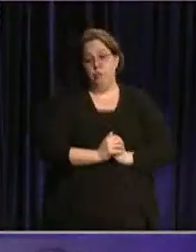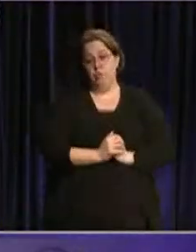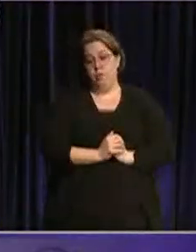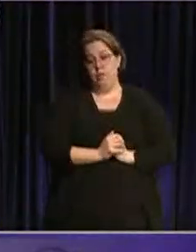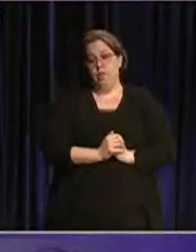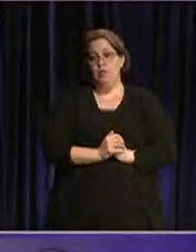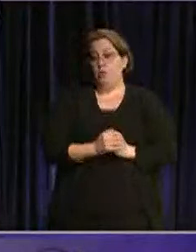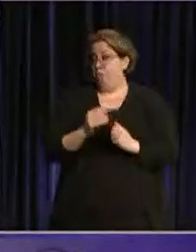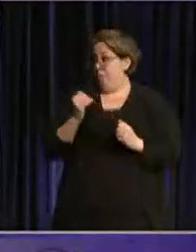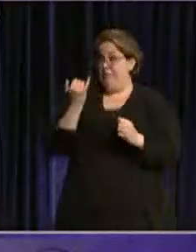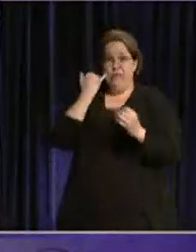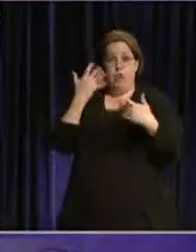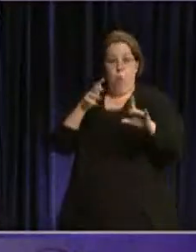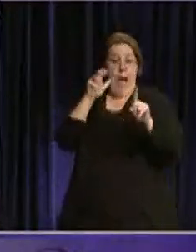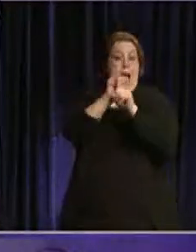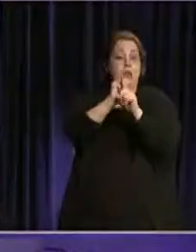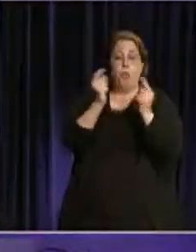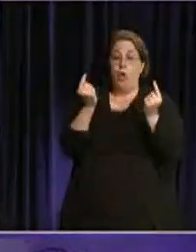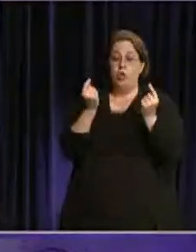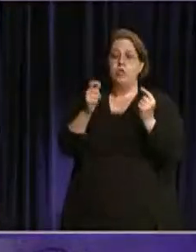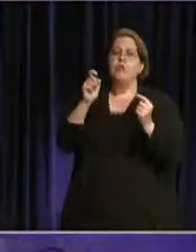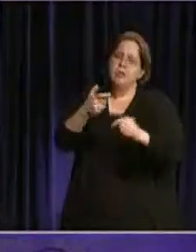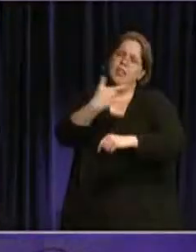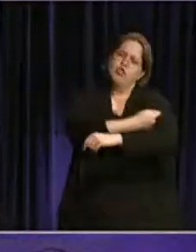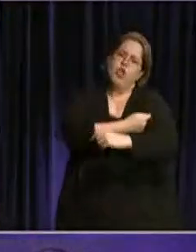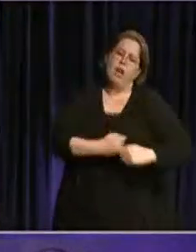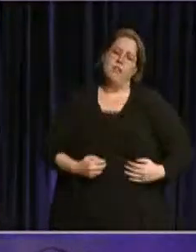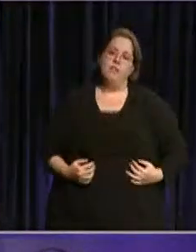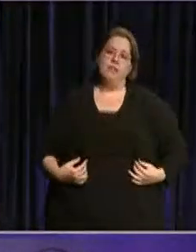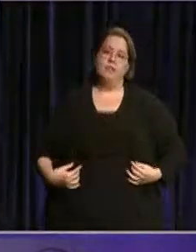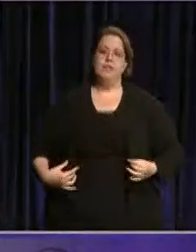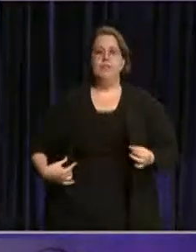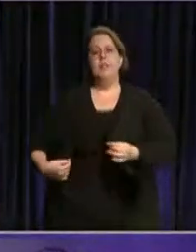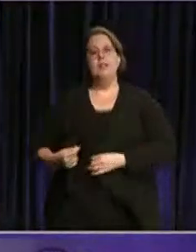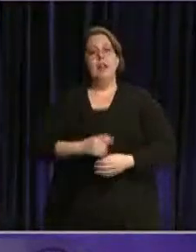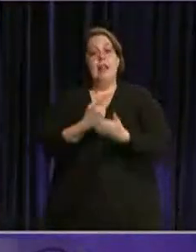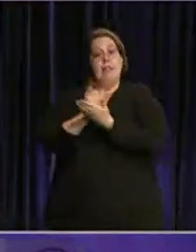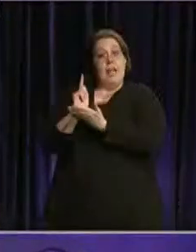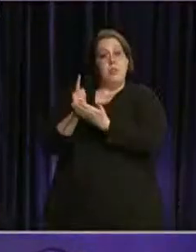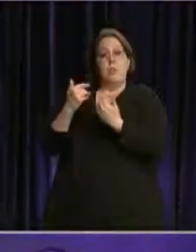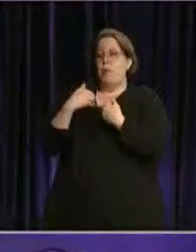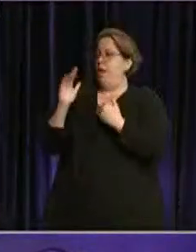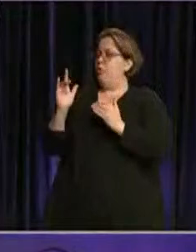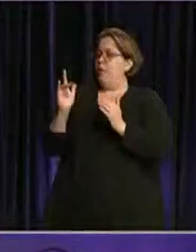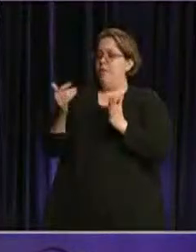us, what do we need to do? We need to get vaccinated. Last week, we did